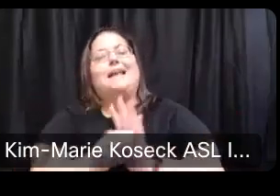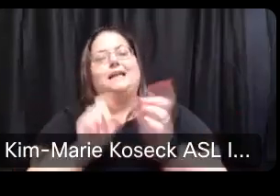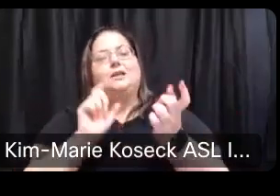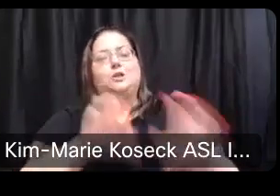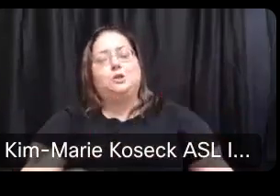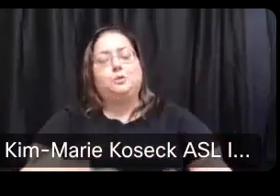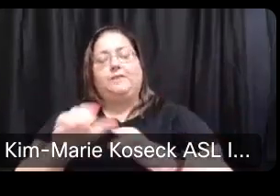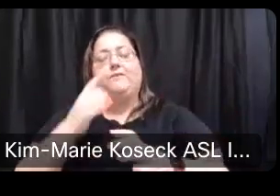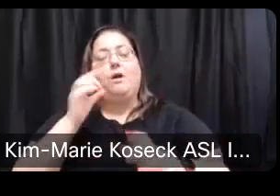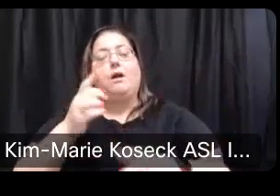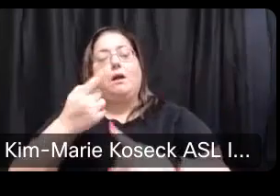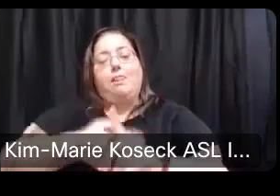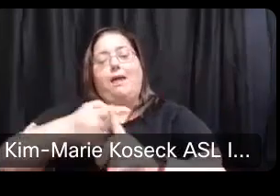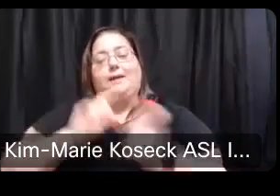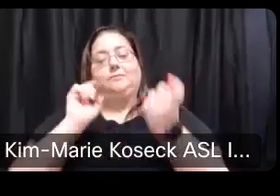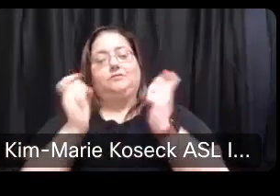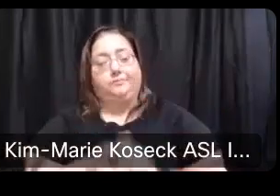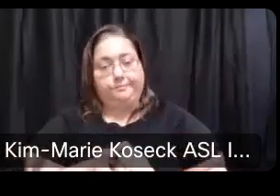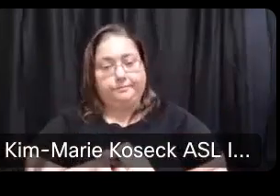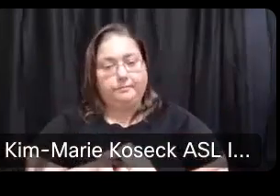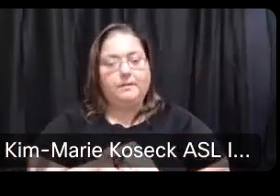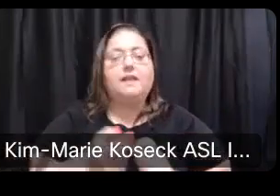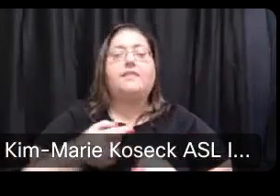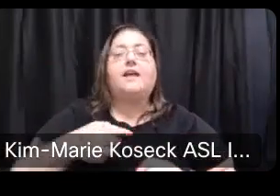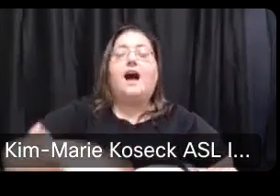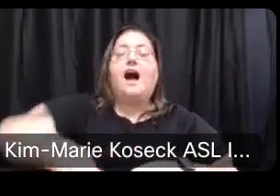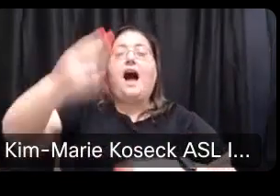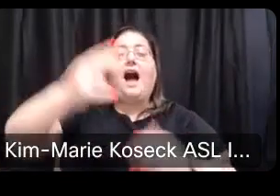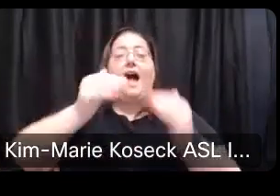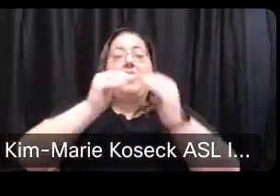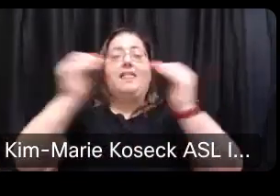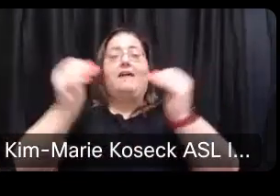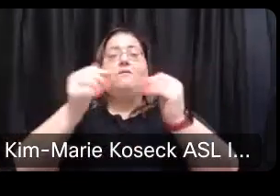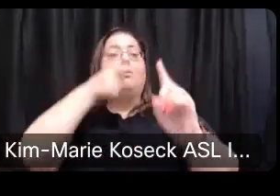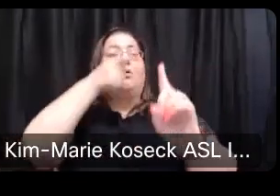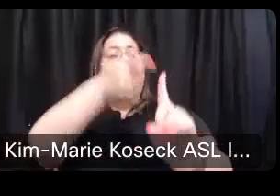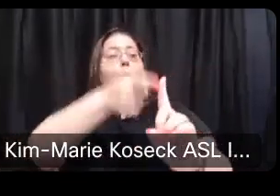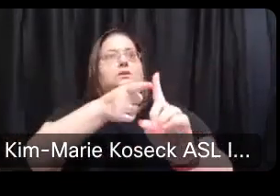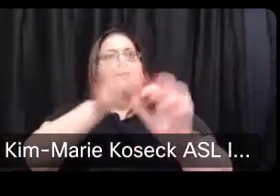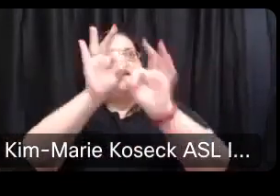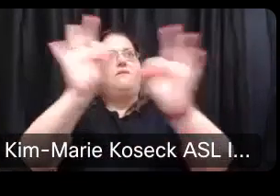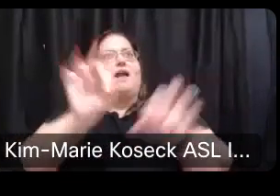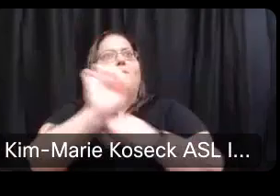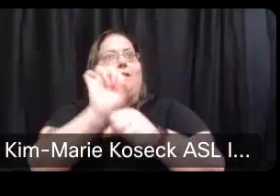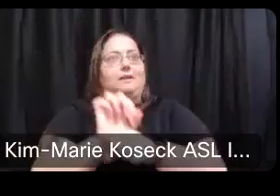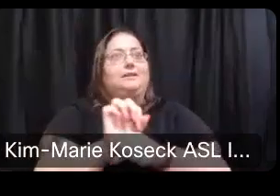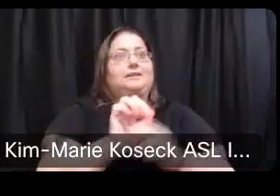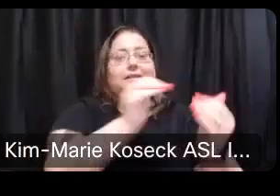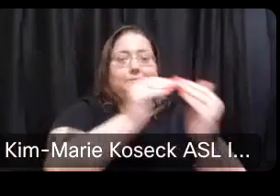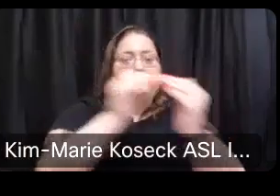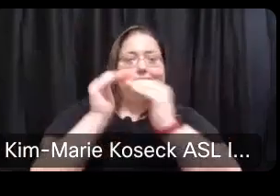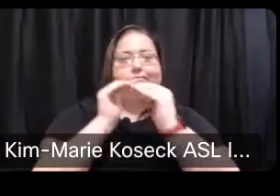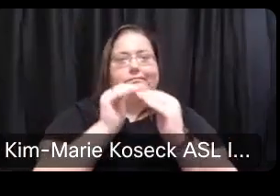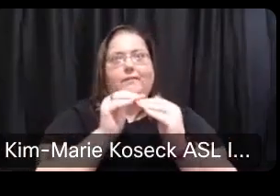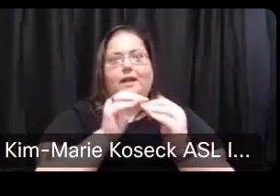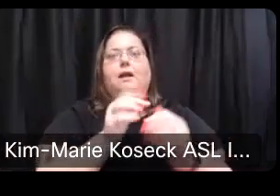climate change. These high-level goals will help ensure the framework is actionable and equitable and will set New York State up